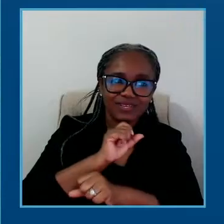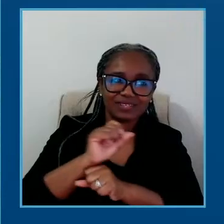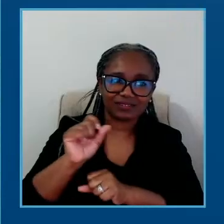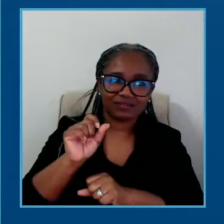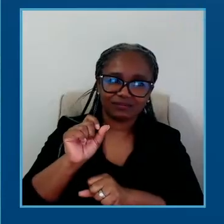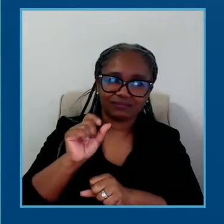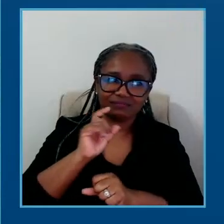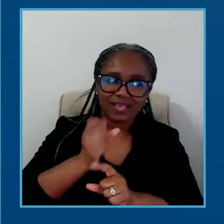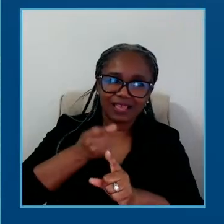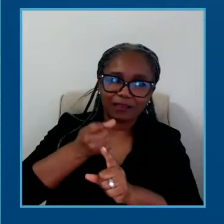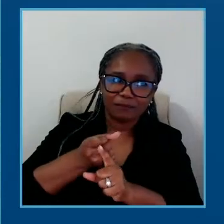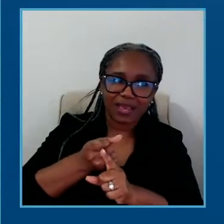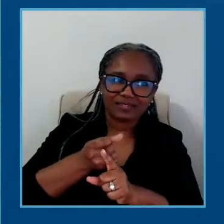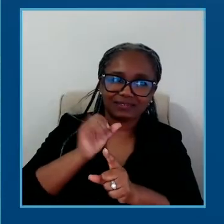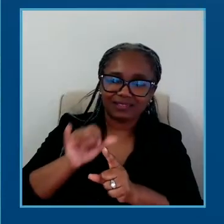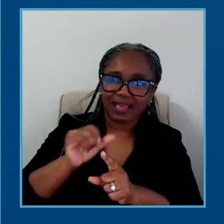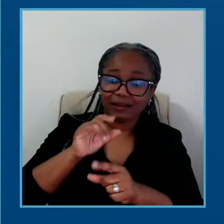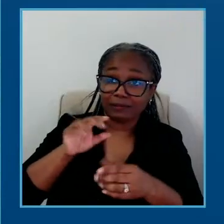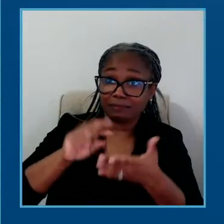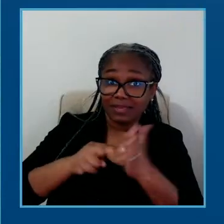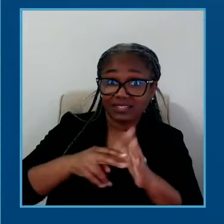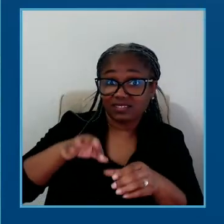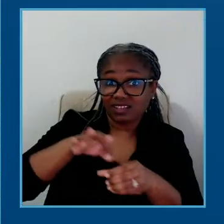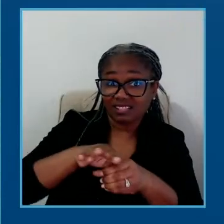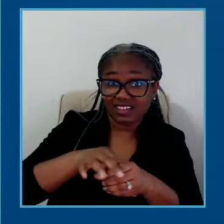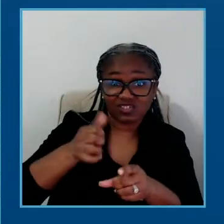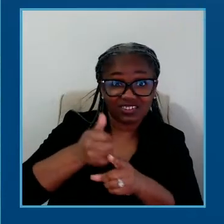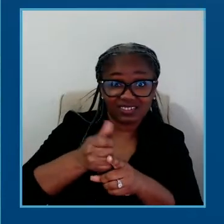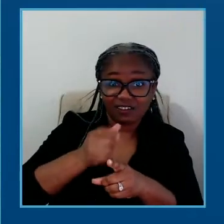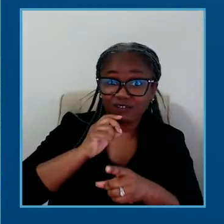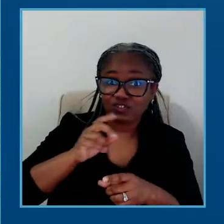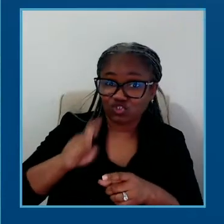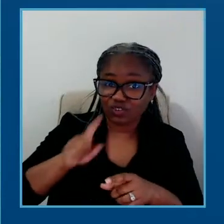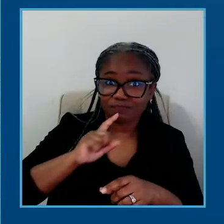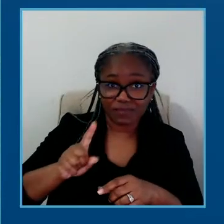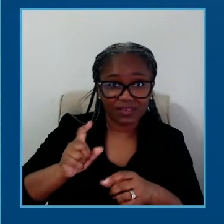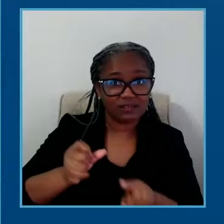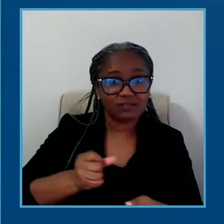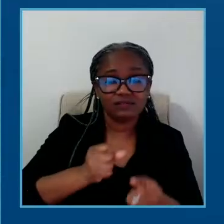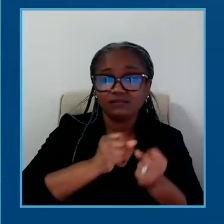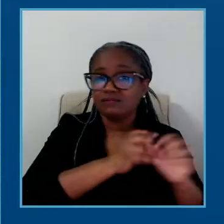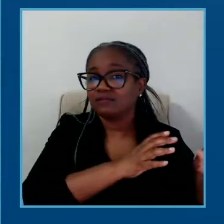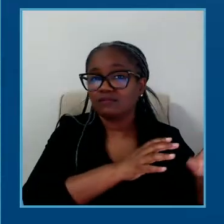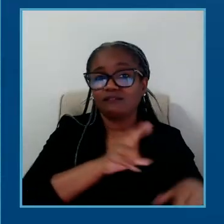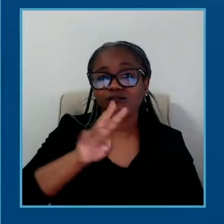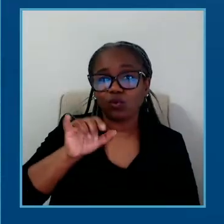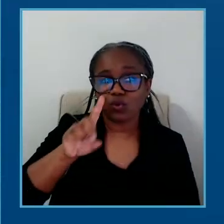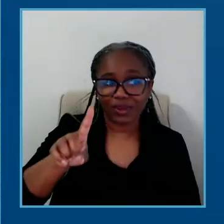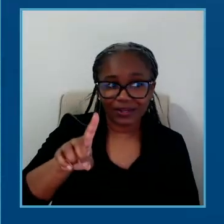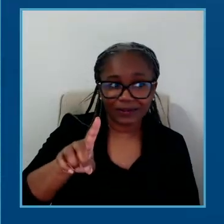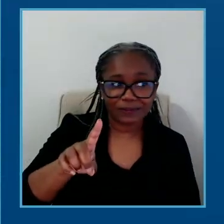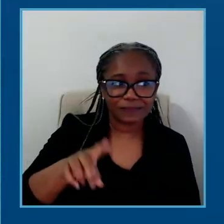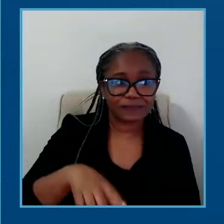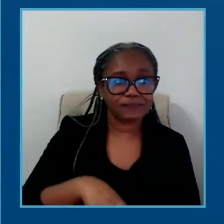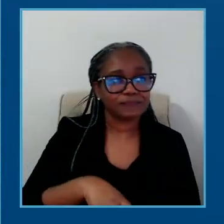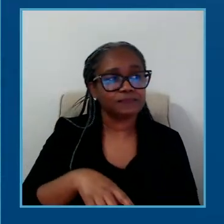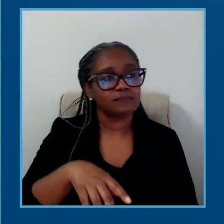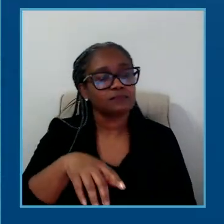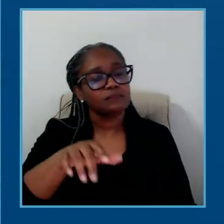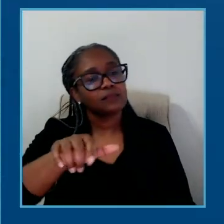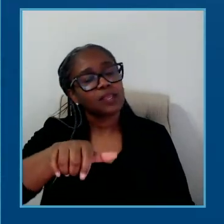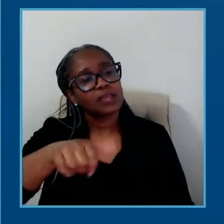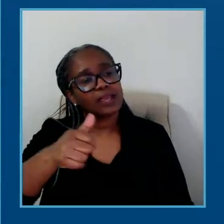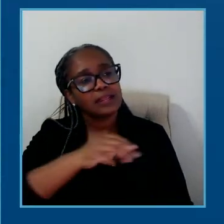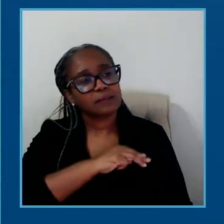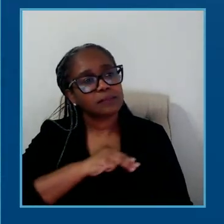Challenge Party Hogg argues Rule 2C5 of the 2025 Rules of Procedure for the election of